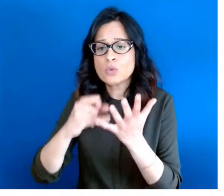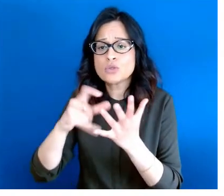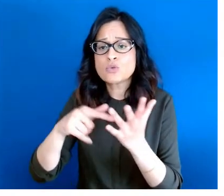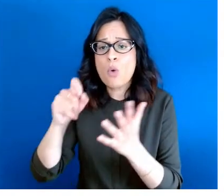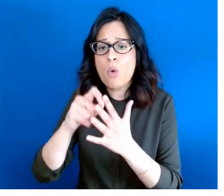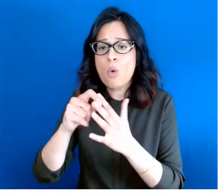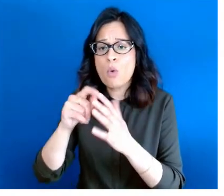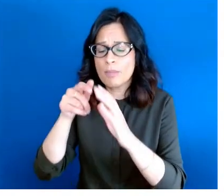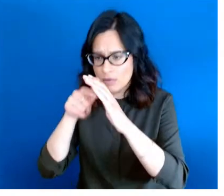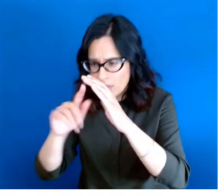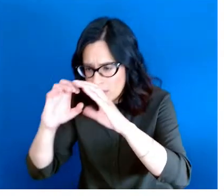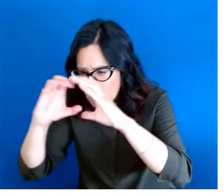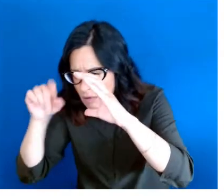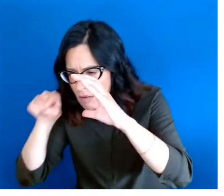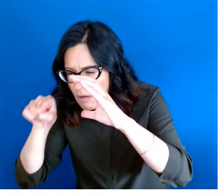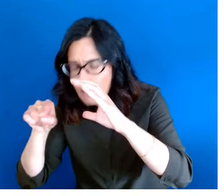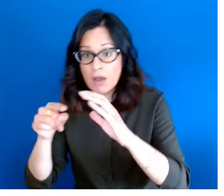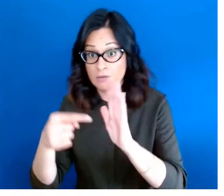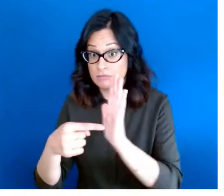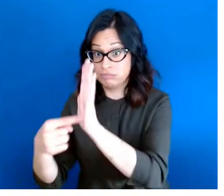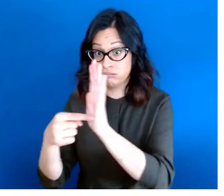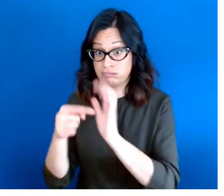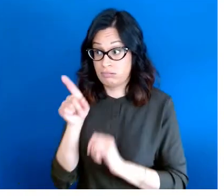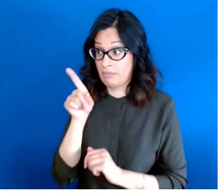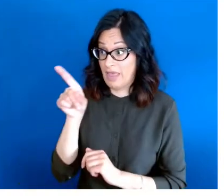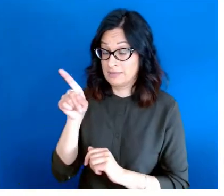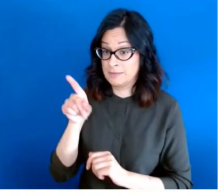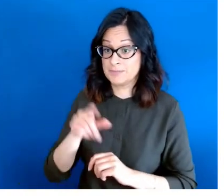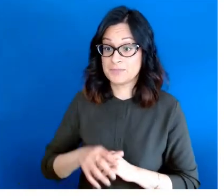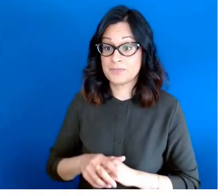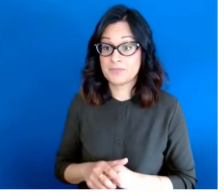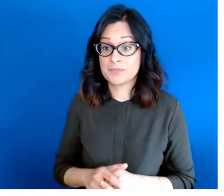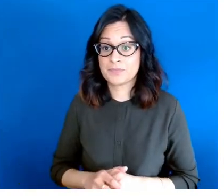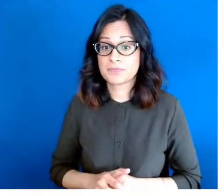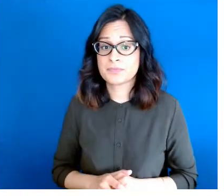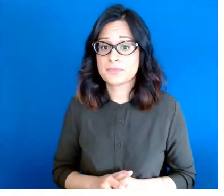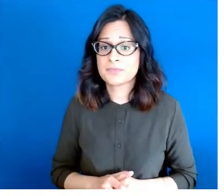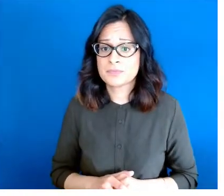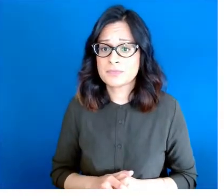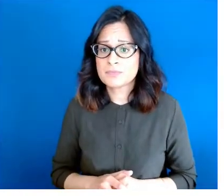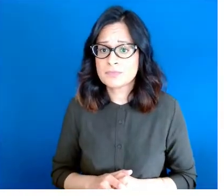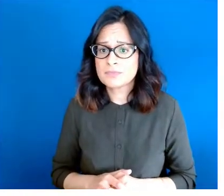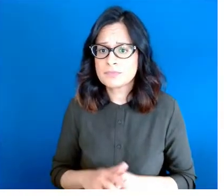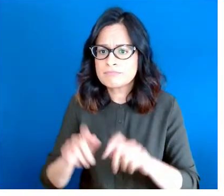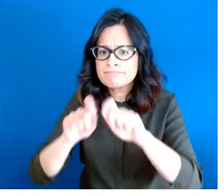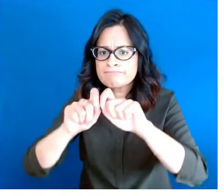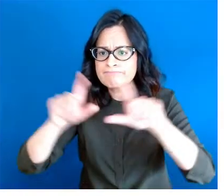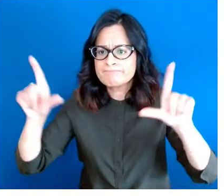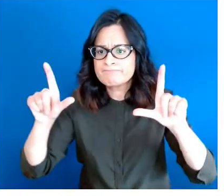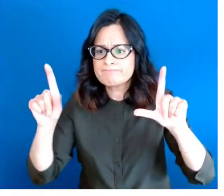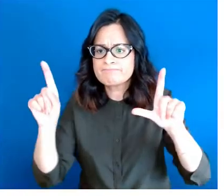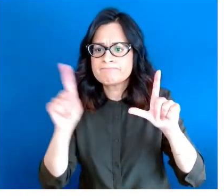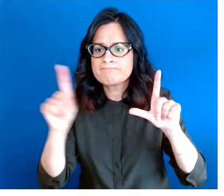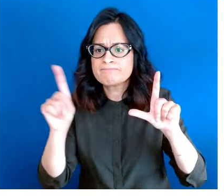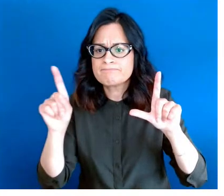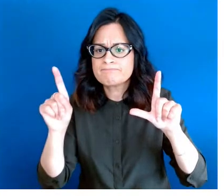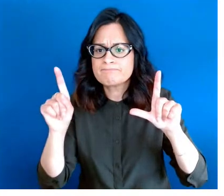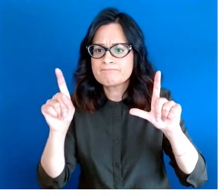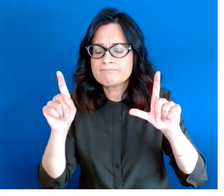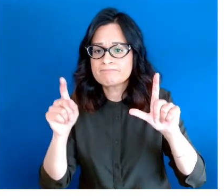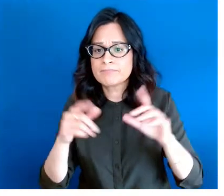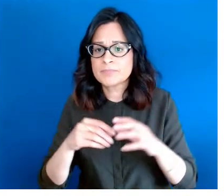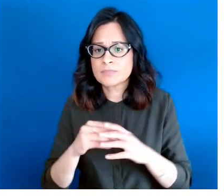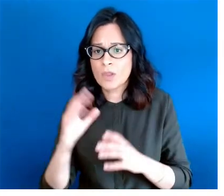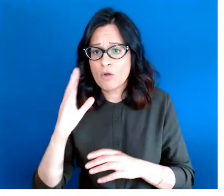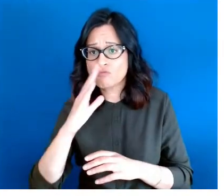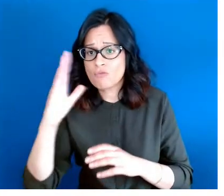see what's demonstrated here. So that photograph shows you on the right-hand side the